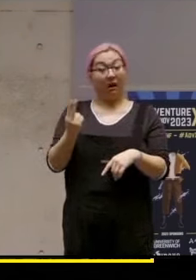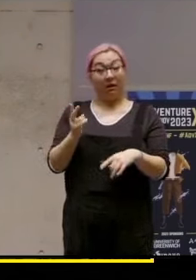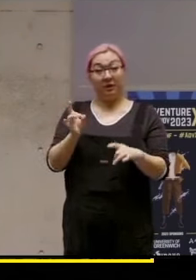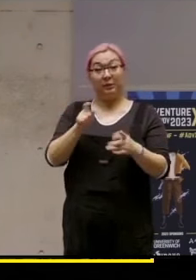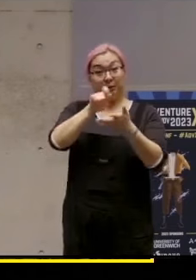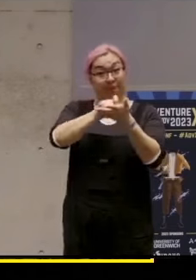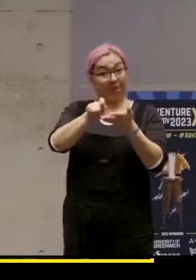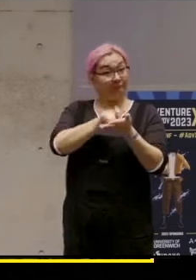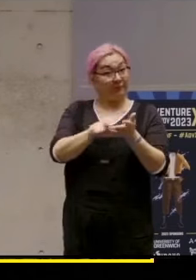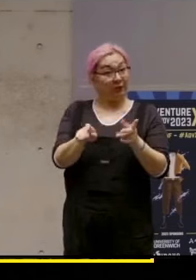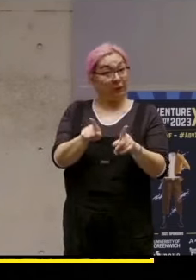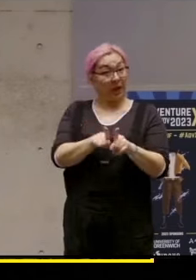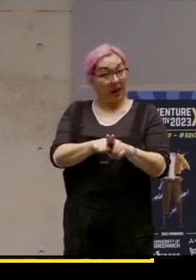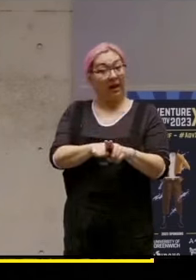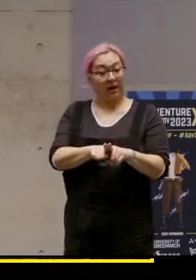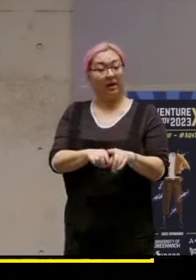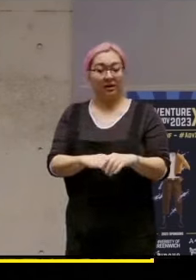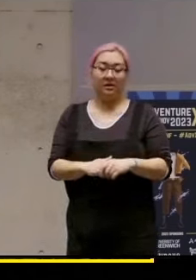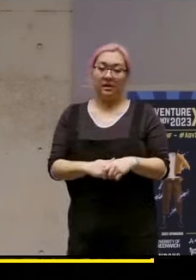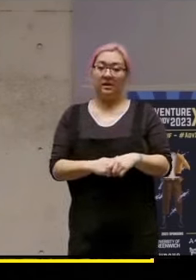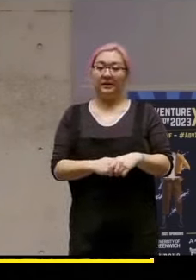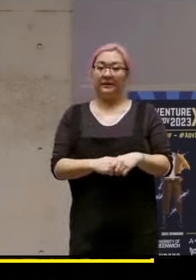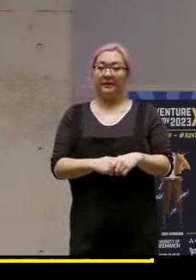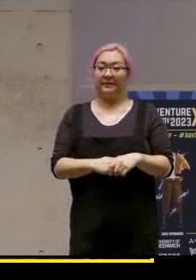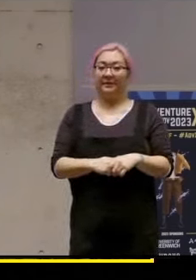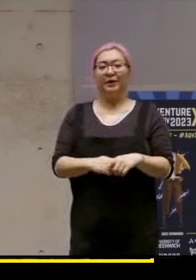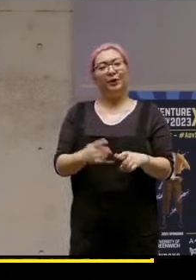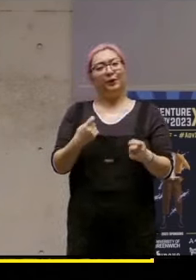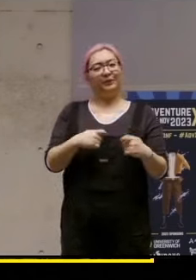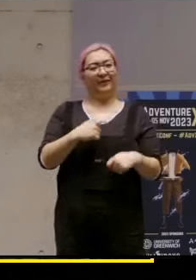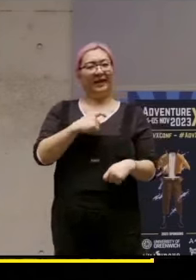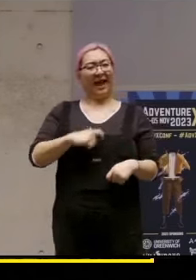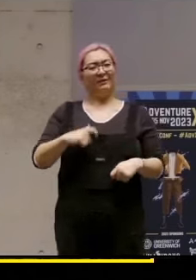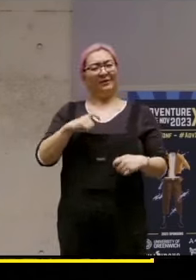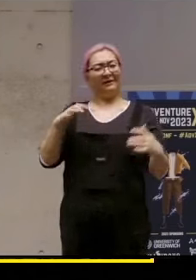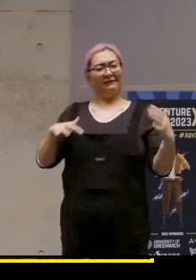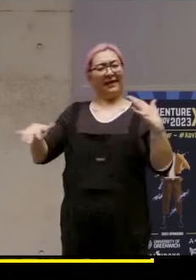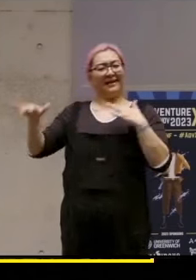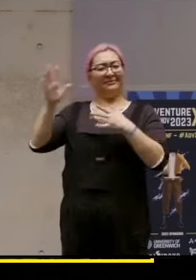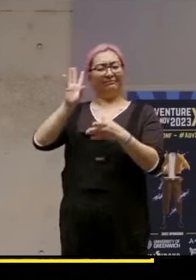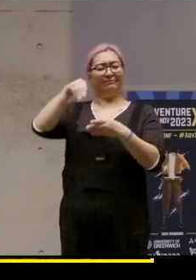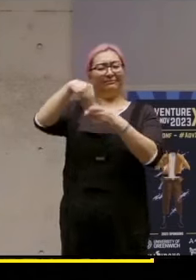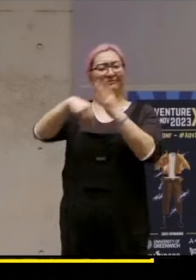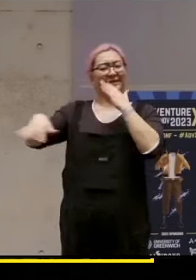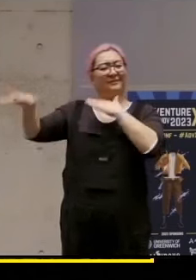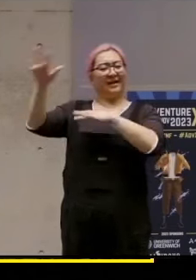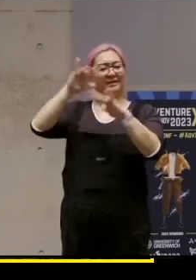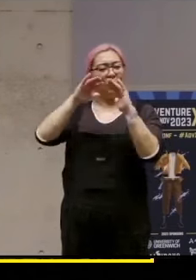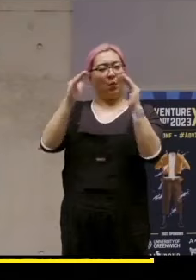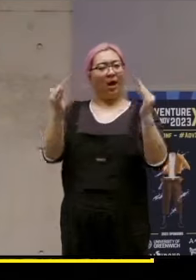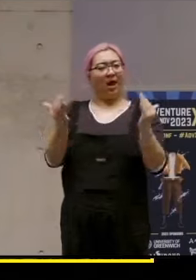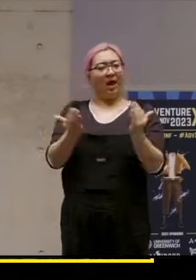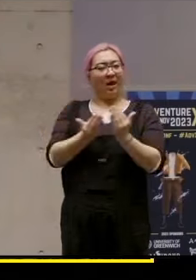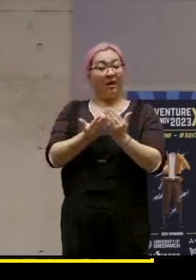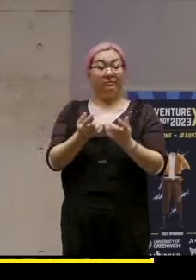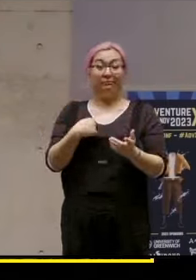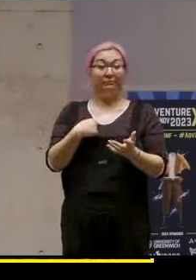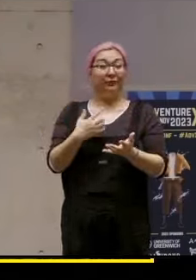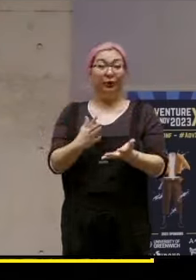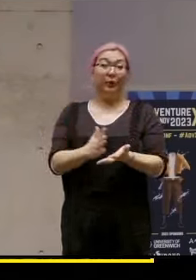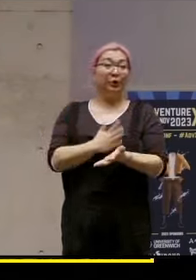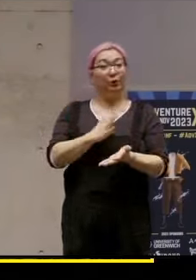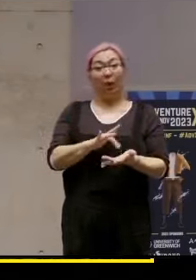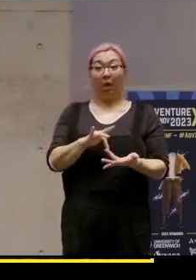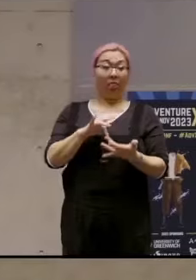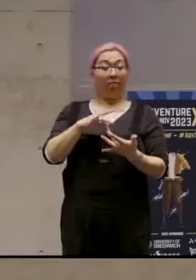When you look closely at the inhabitants of this fantasy world, you can observe that the characteristic naivety of the Amanita